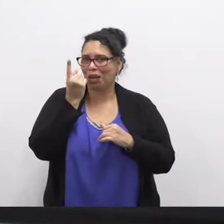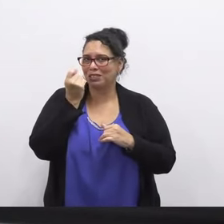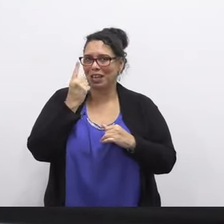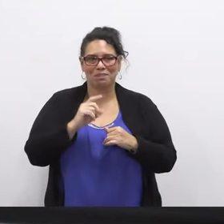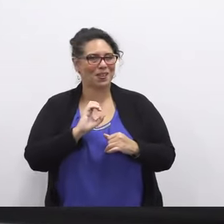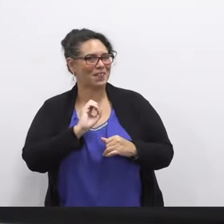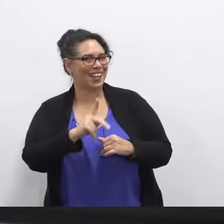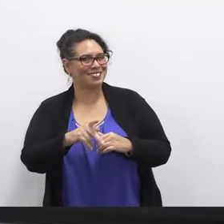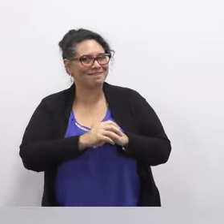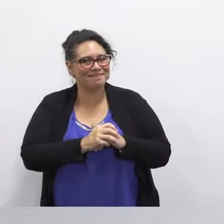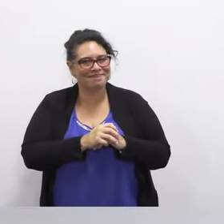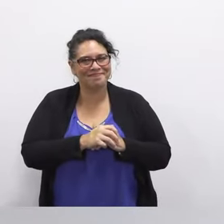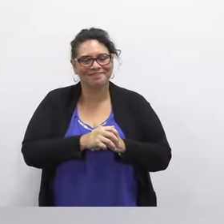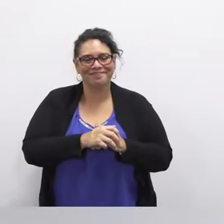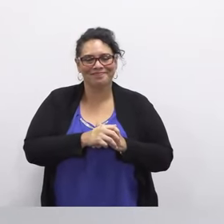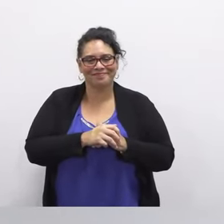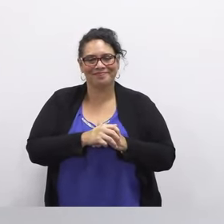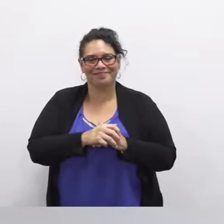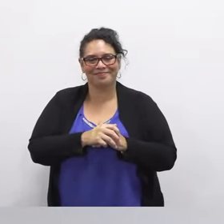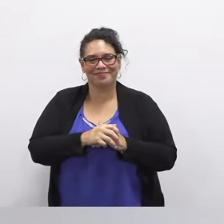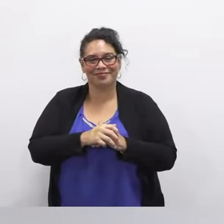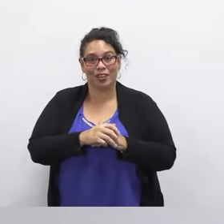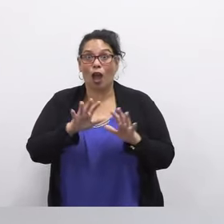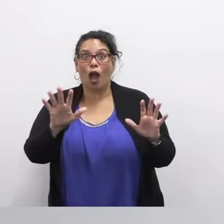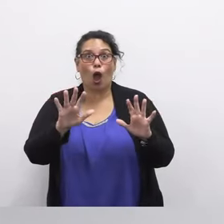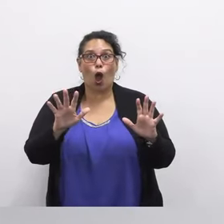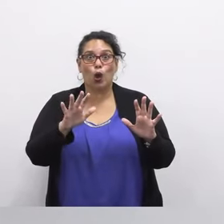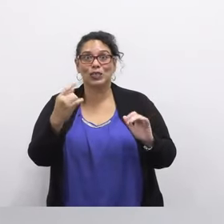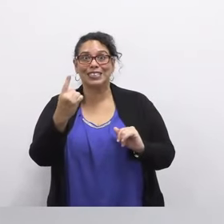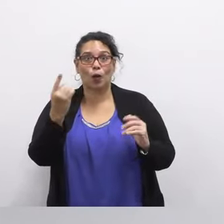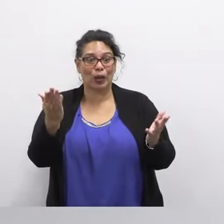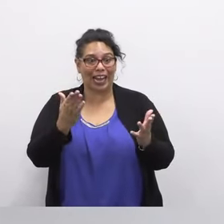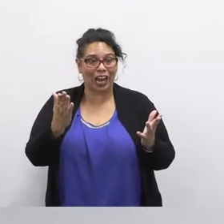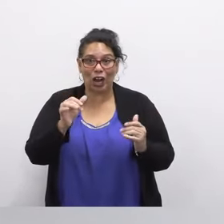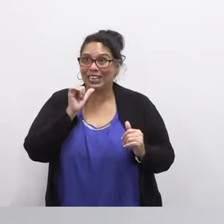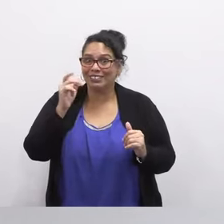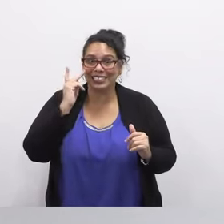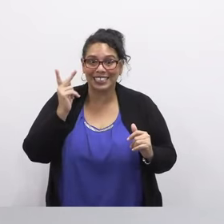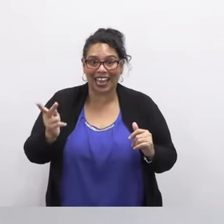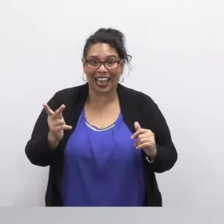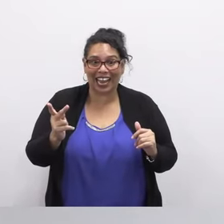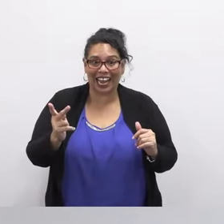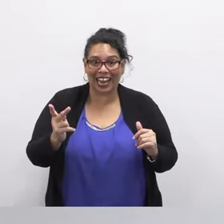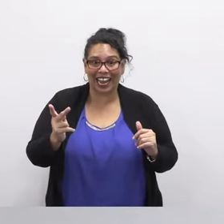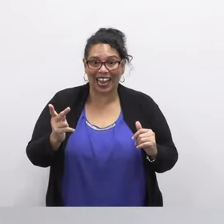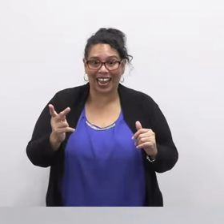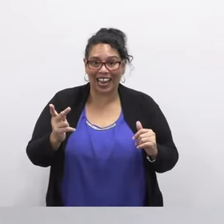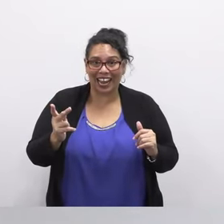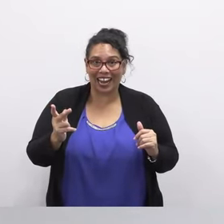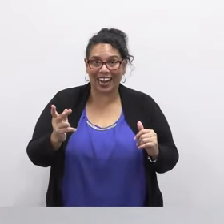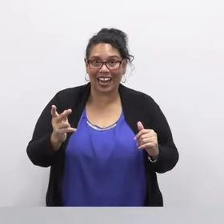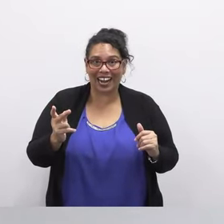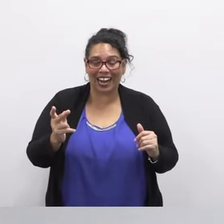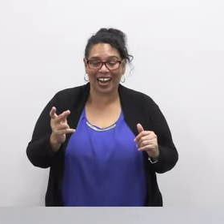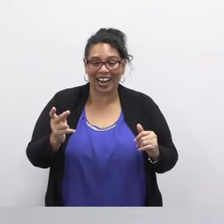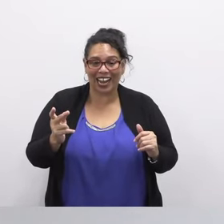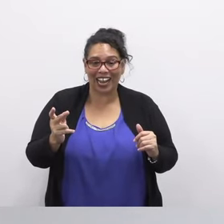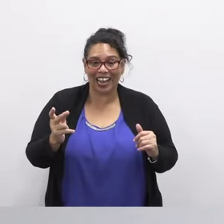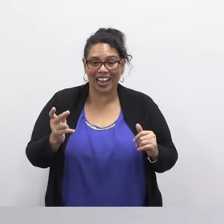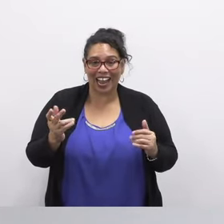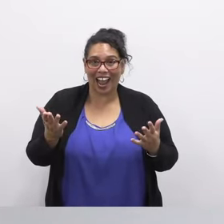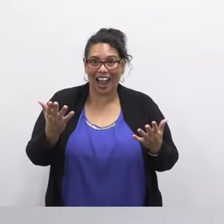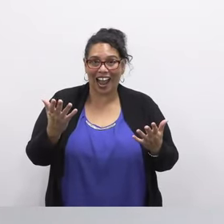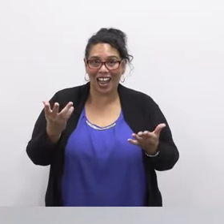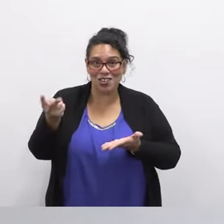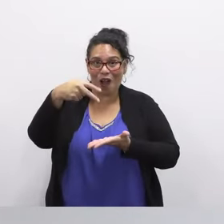Okay. She got a shout out to her grandma. Oh, do you have someone? Yeah, I didn't even see. Wait, now you're up. Now you are